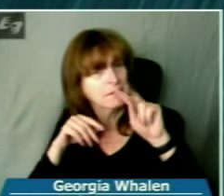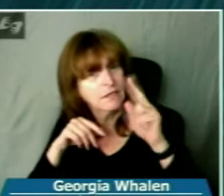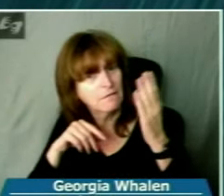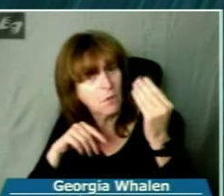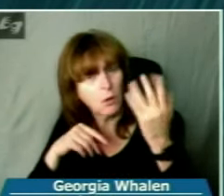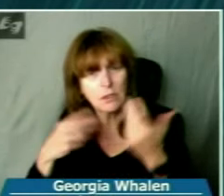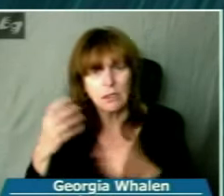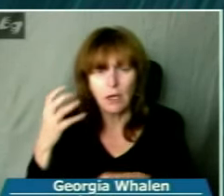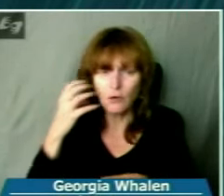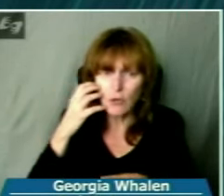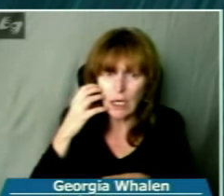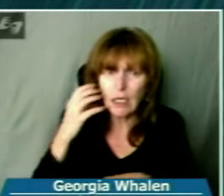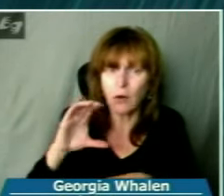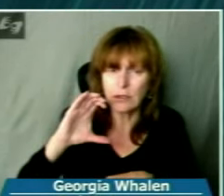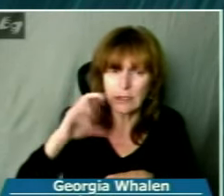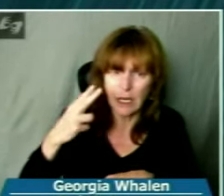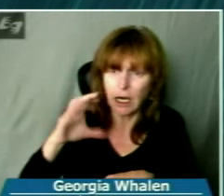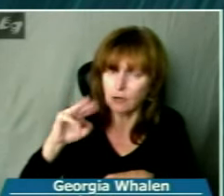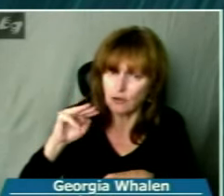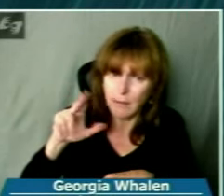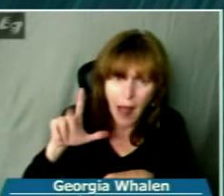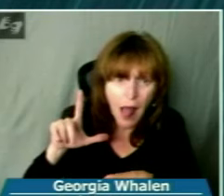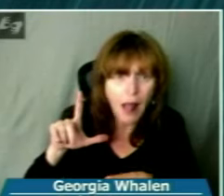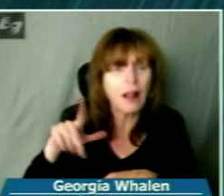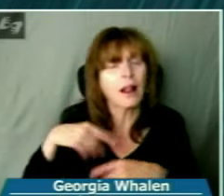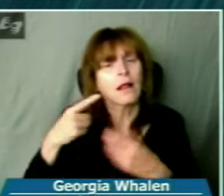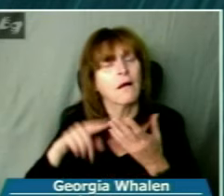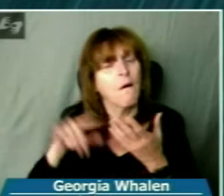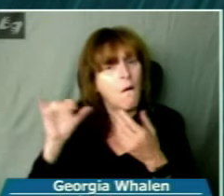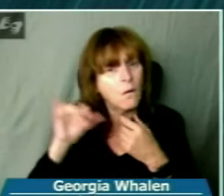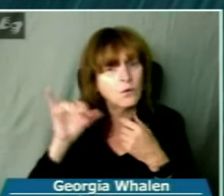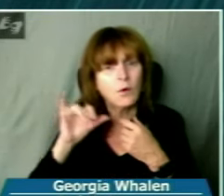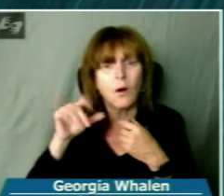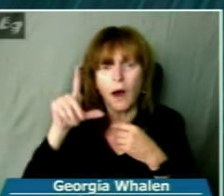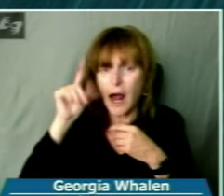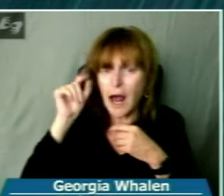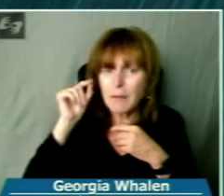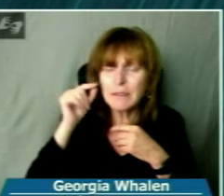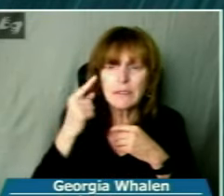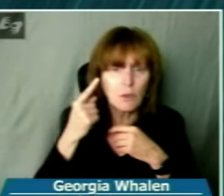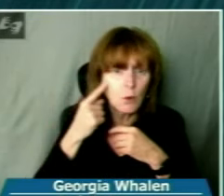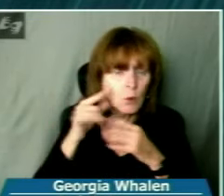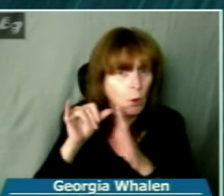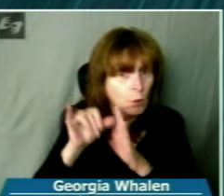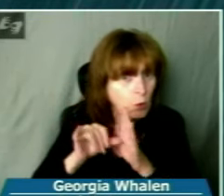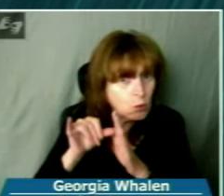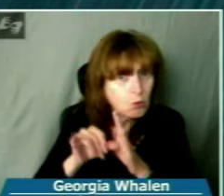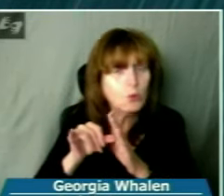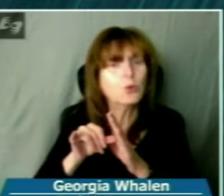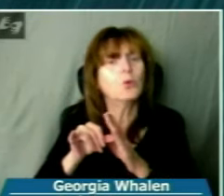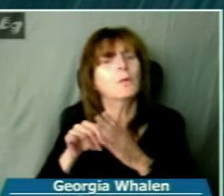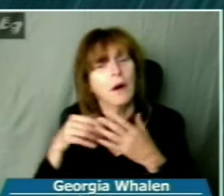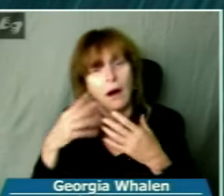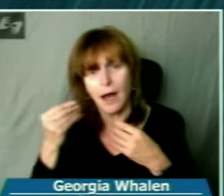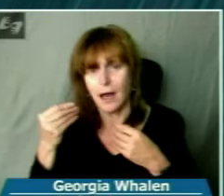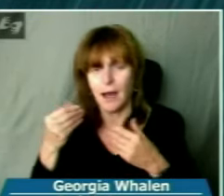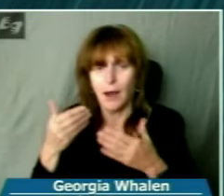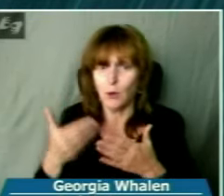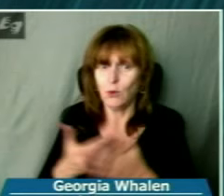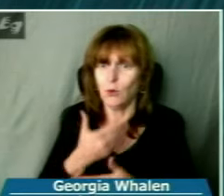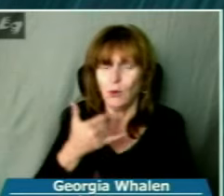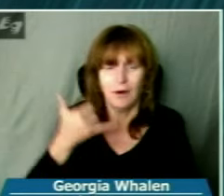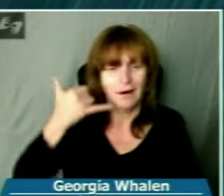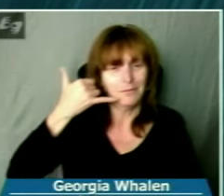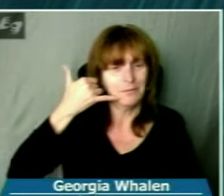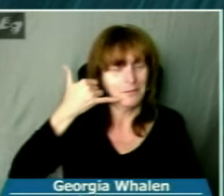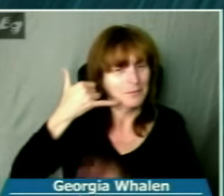14, 900 CHML radio, on the City of Hamilton's YouTube channel, and of course on our new toll-free number.